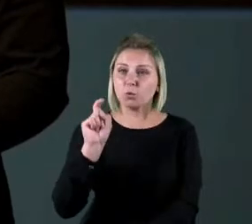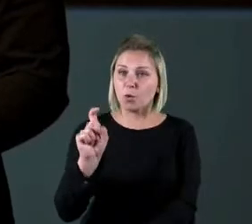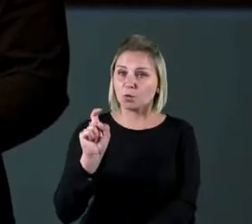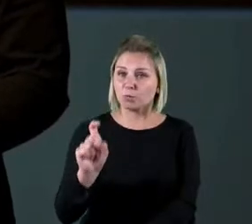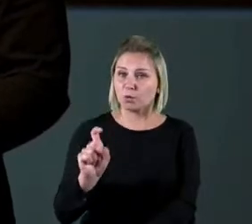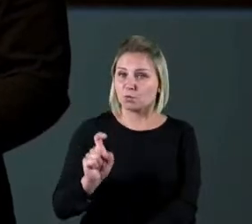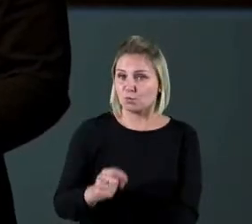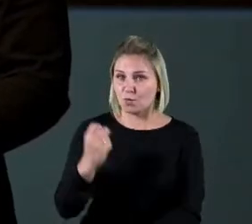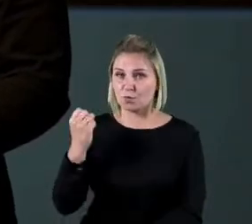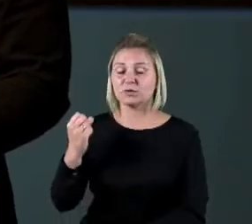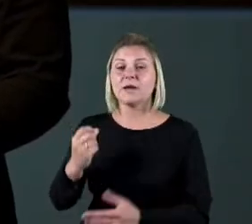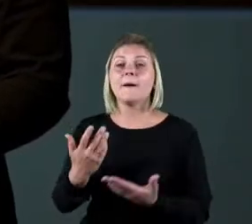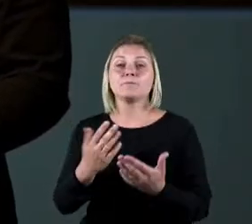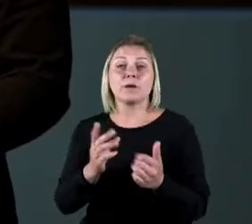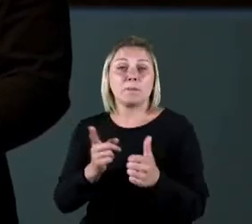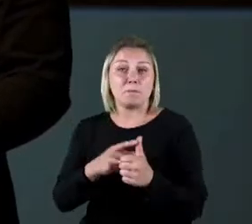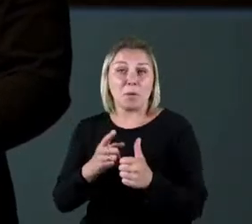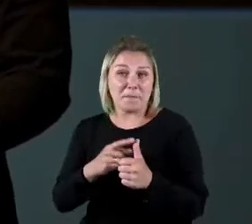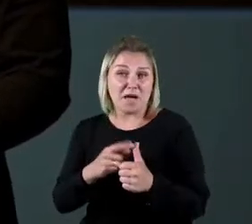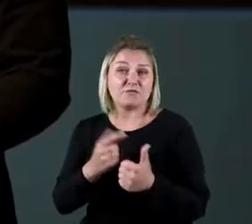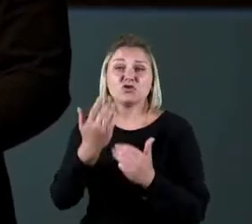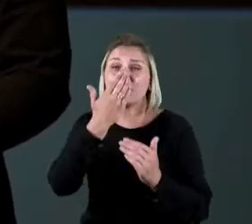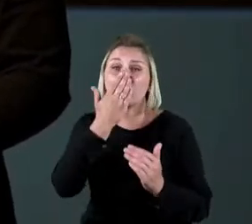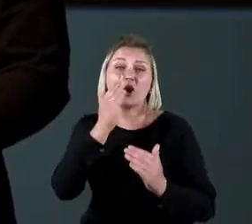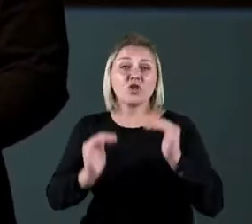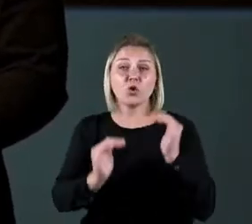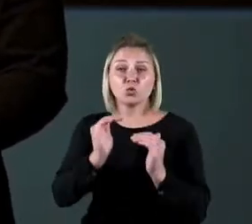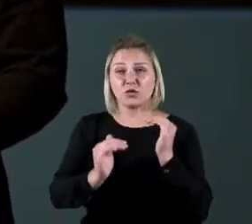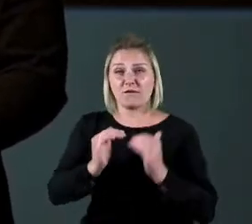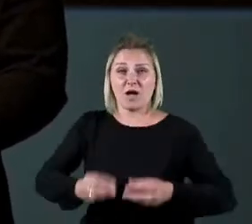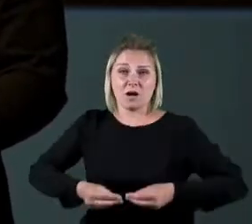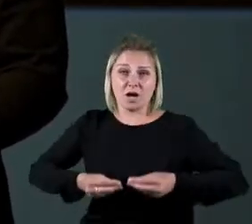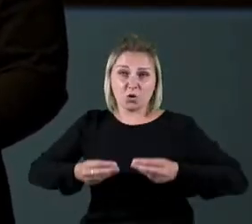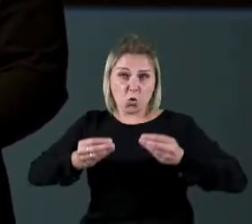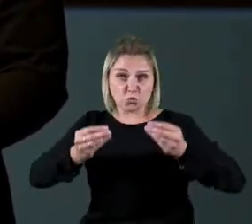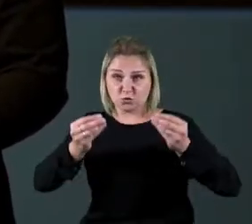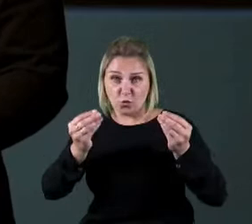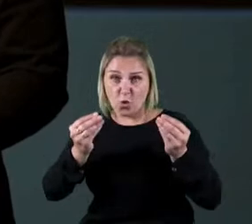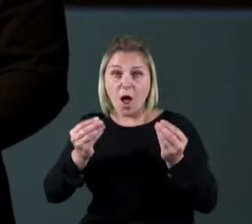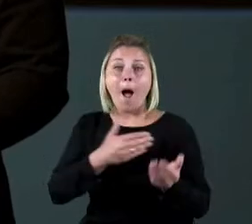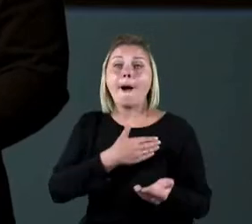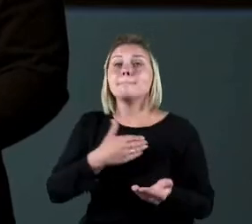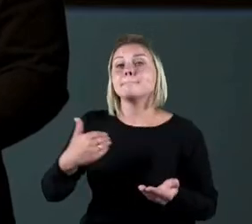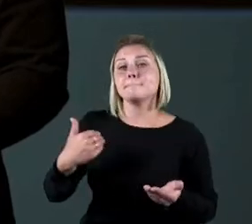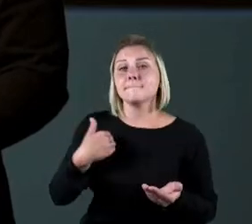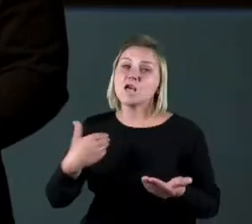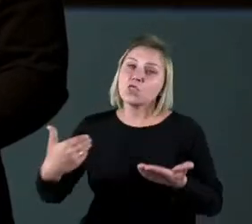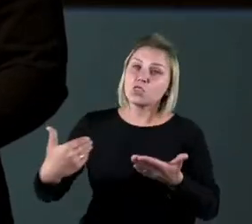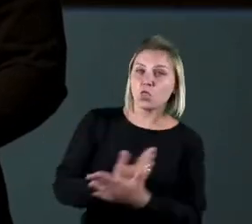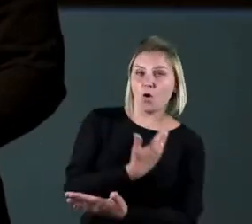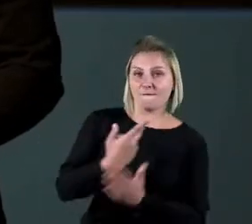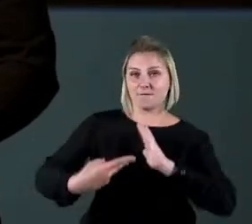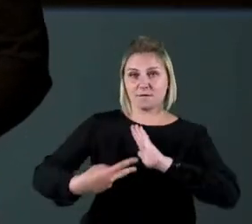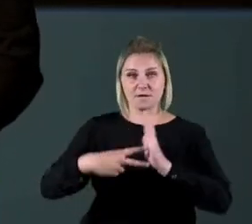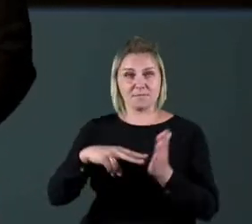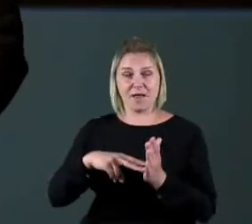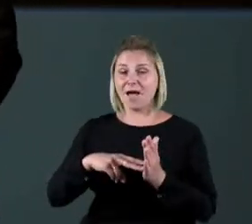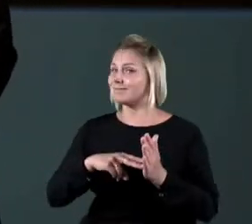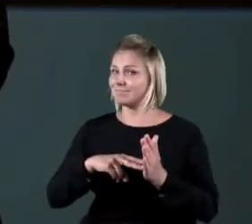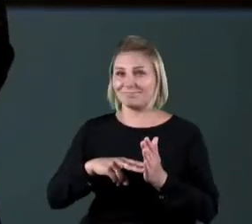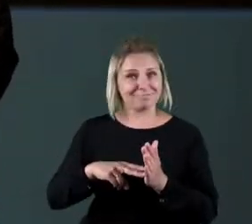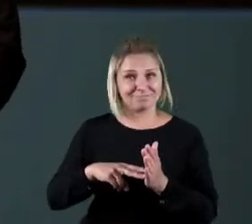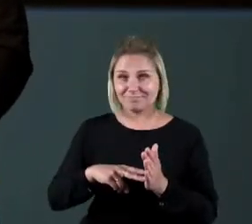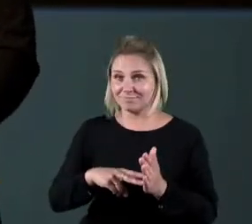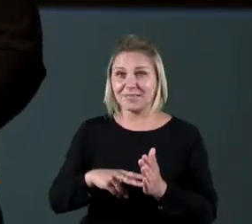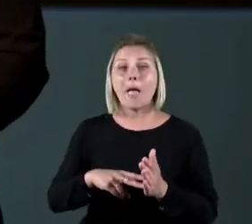sustainable urban development, we don't need more or newer plans. but rather to be innovative